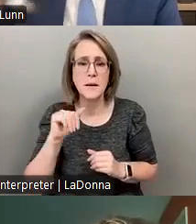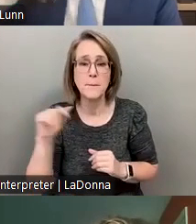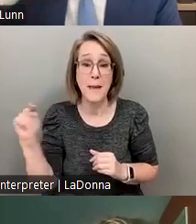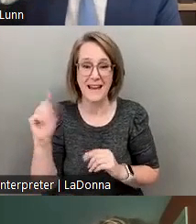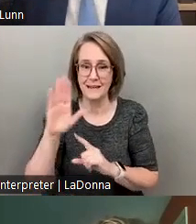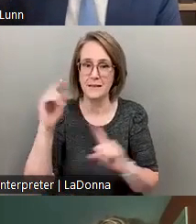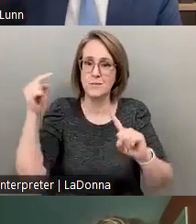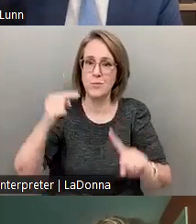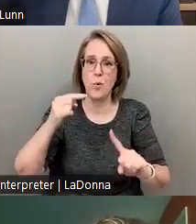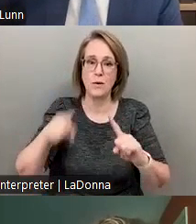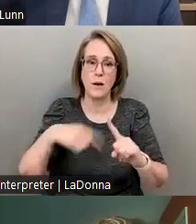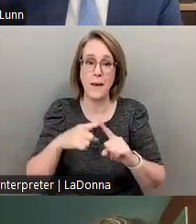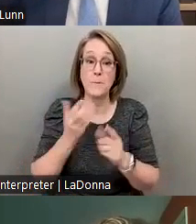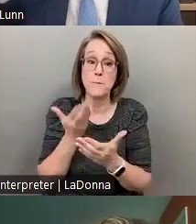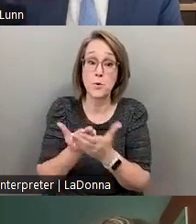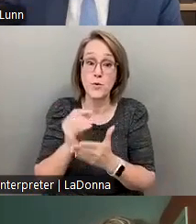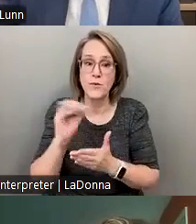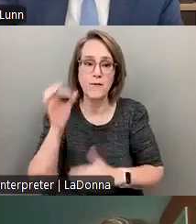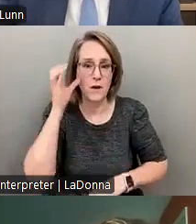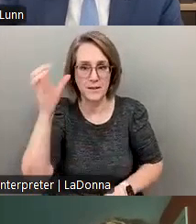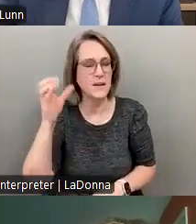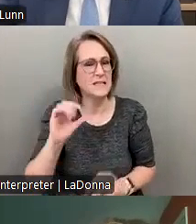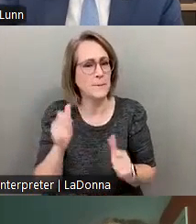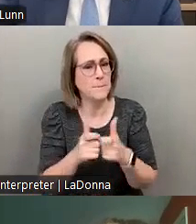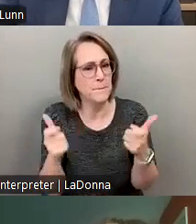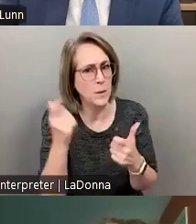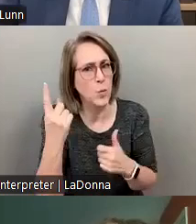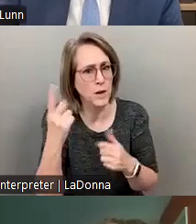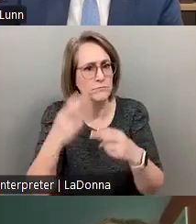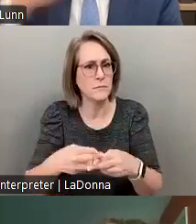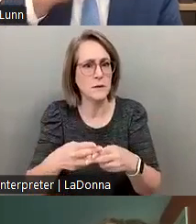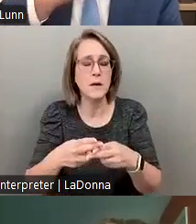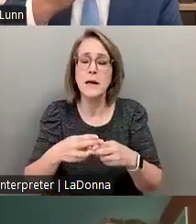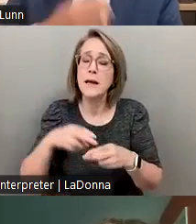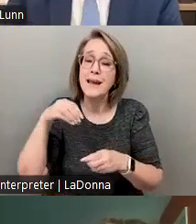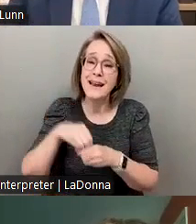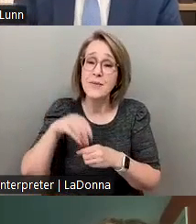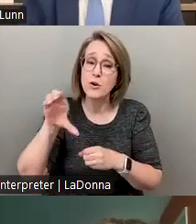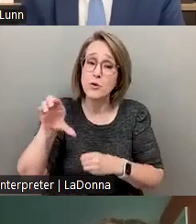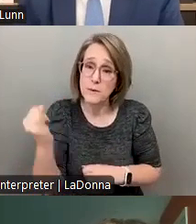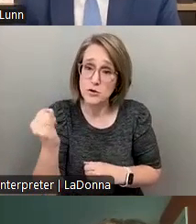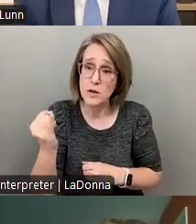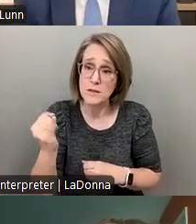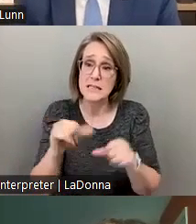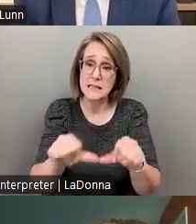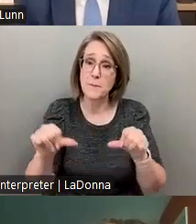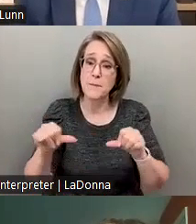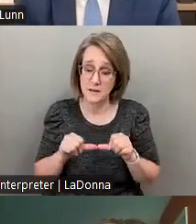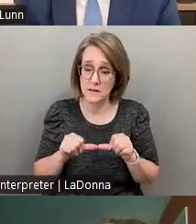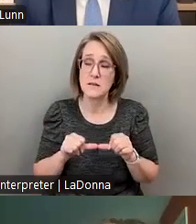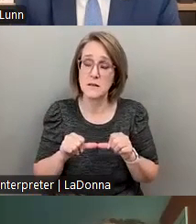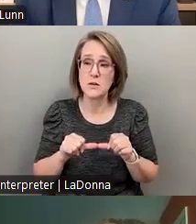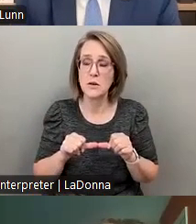about proof of concept is a good one. On the criminal justice space, there can be a